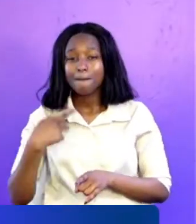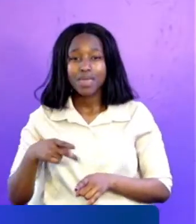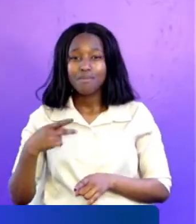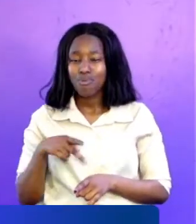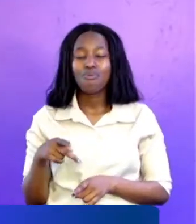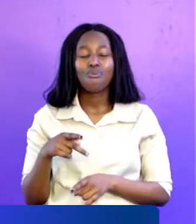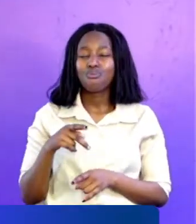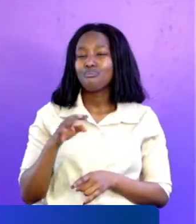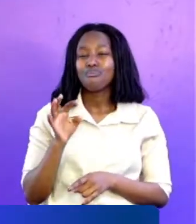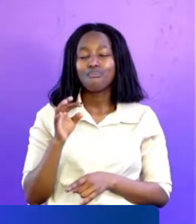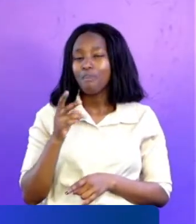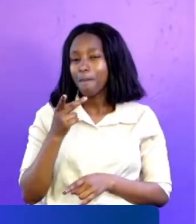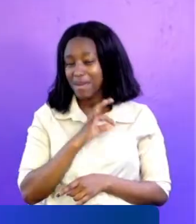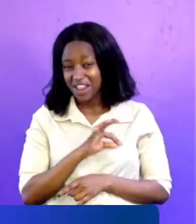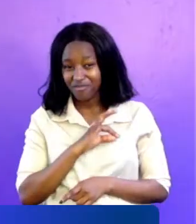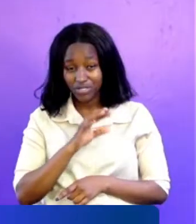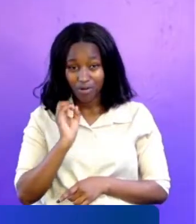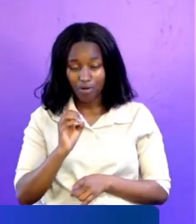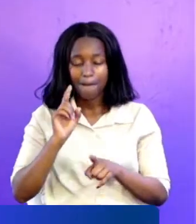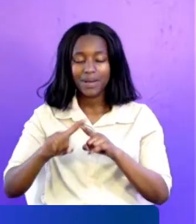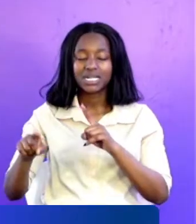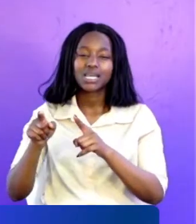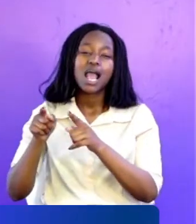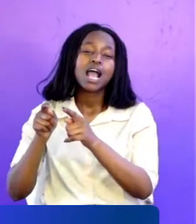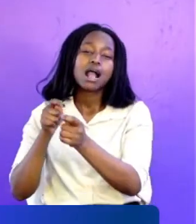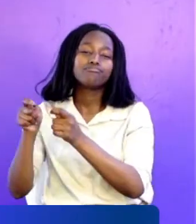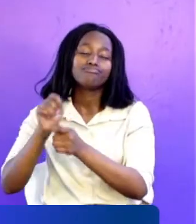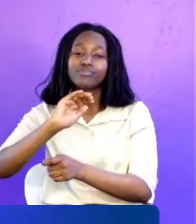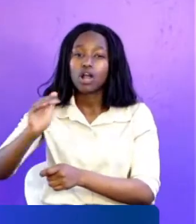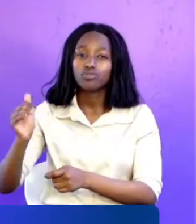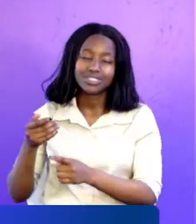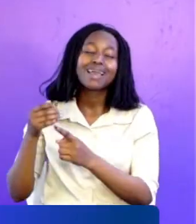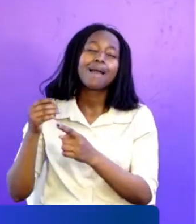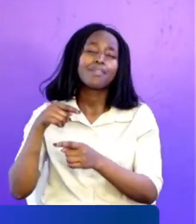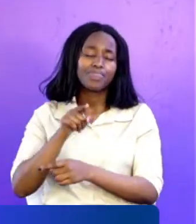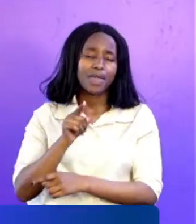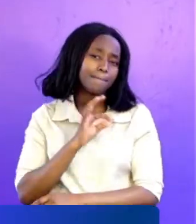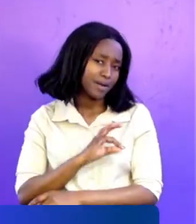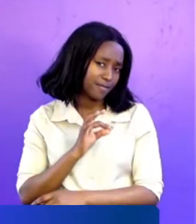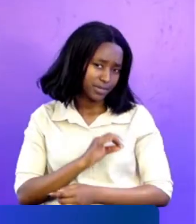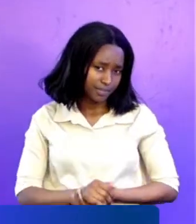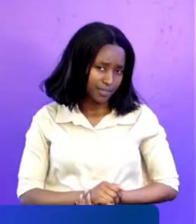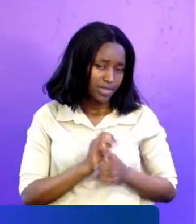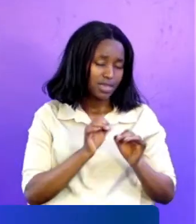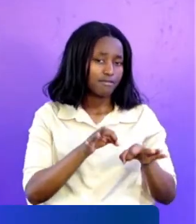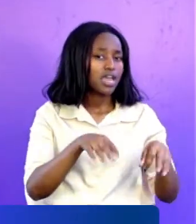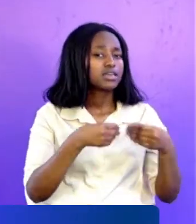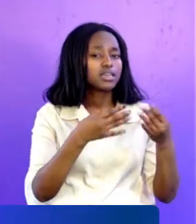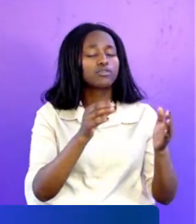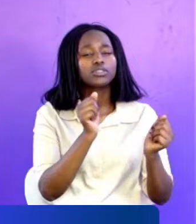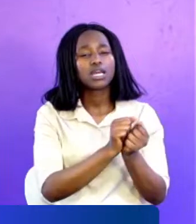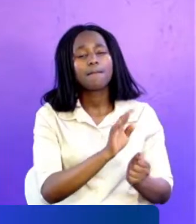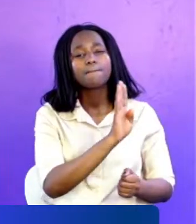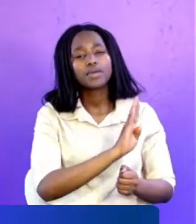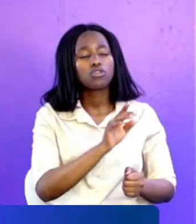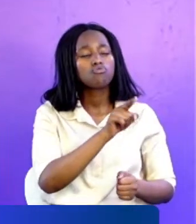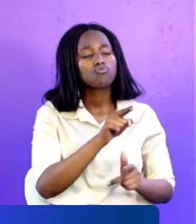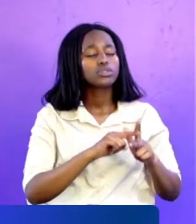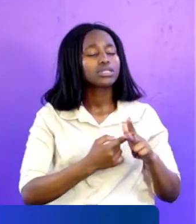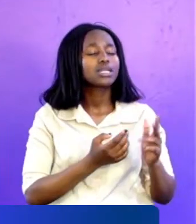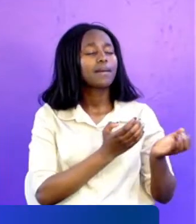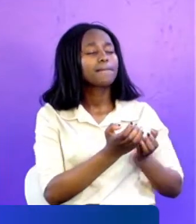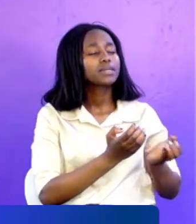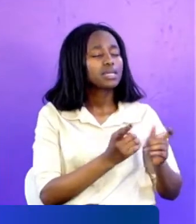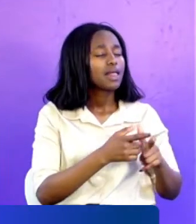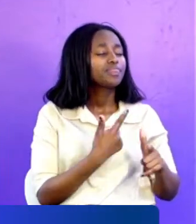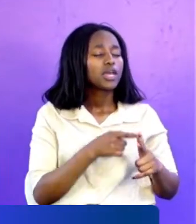time. I told you before, Alan, if I give you 10 billion to tell you start a business with, do you know what business you